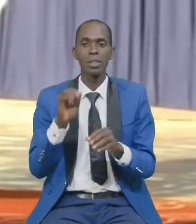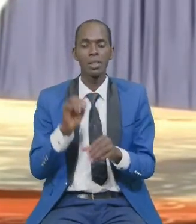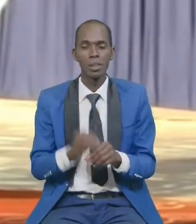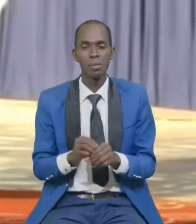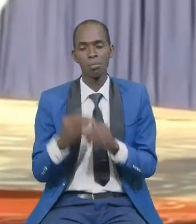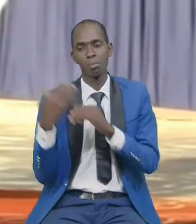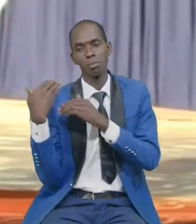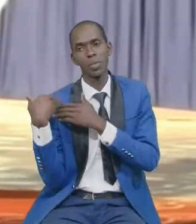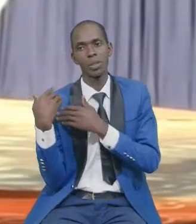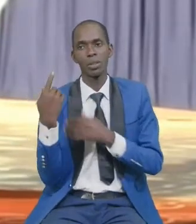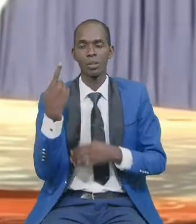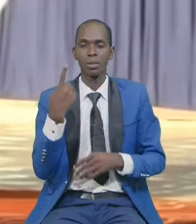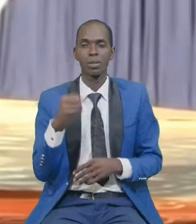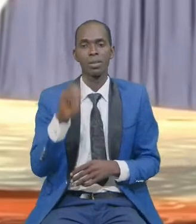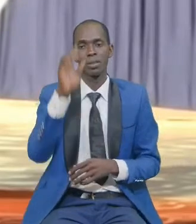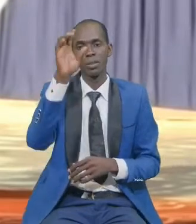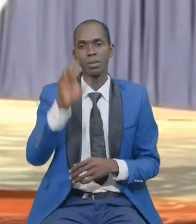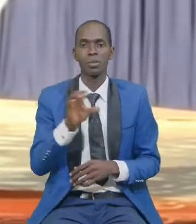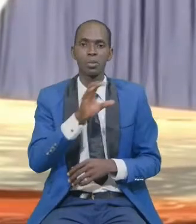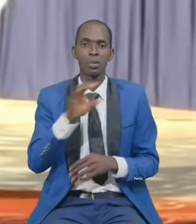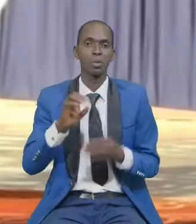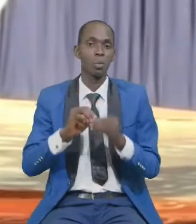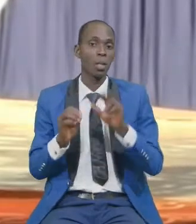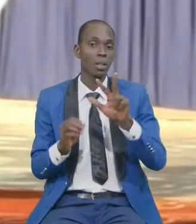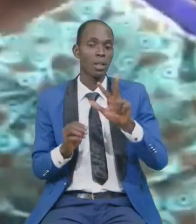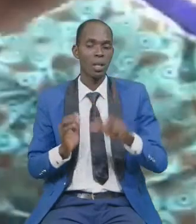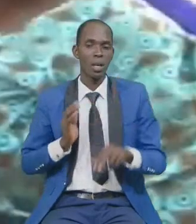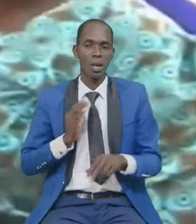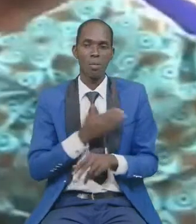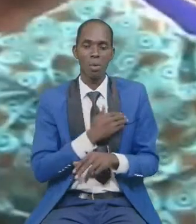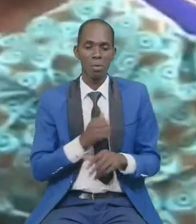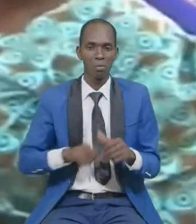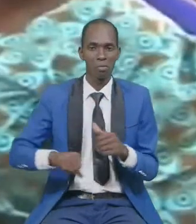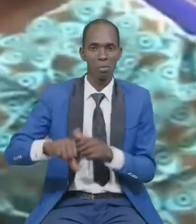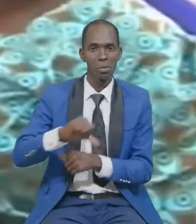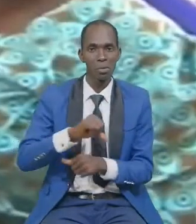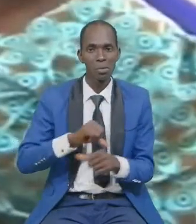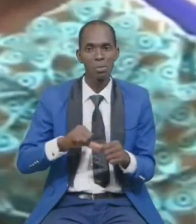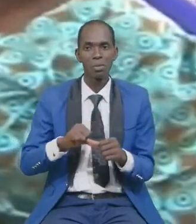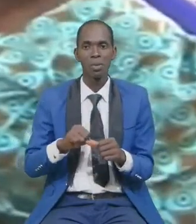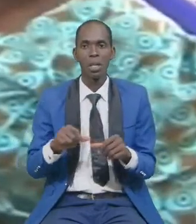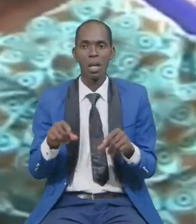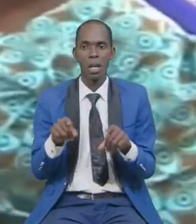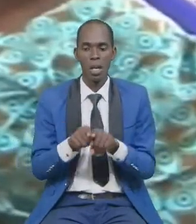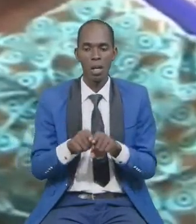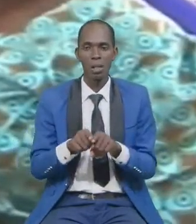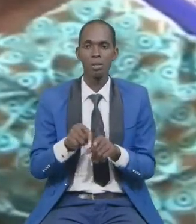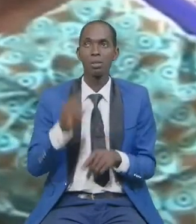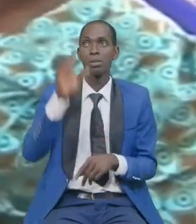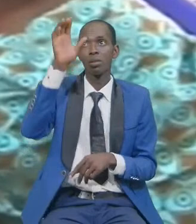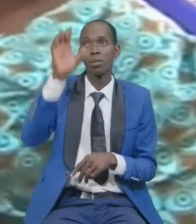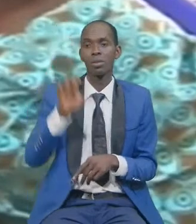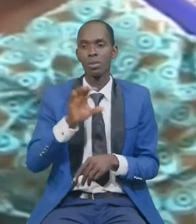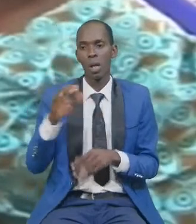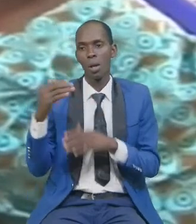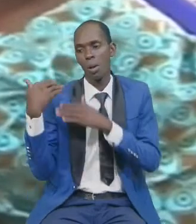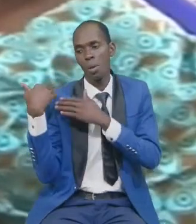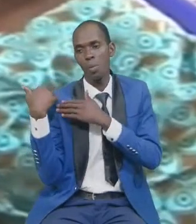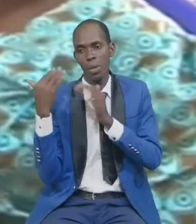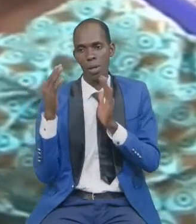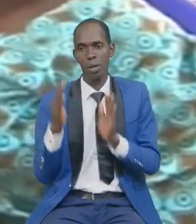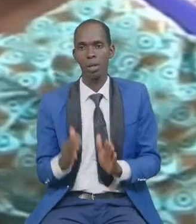the cross. Number three, a fellowship as cross bearers with